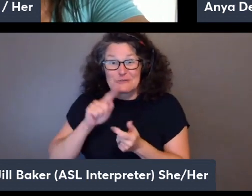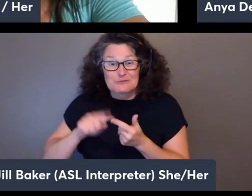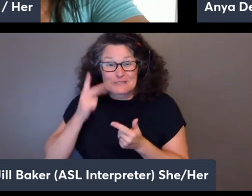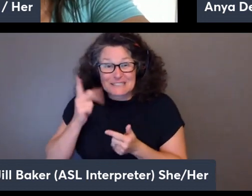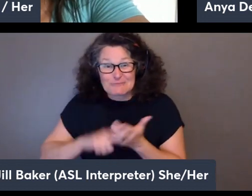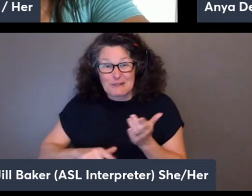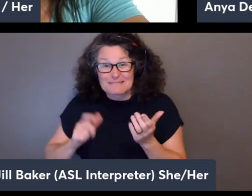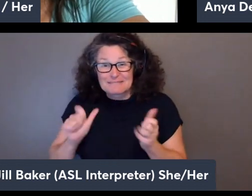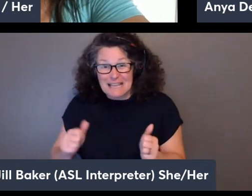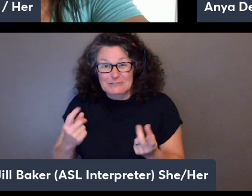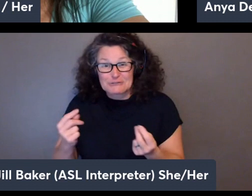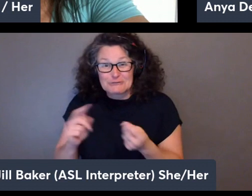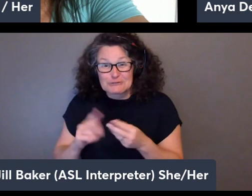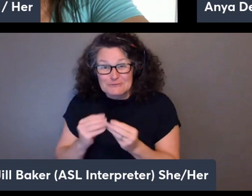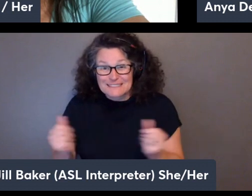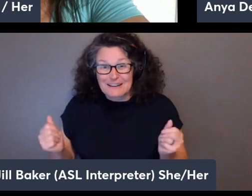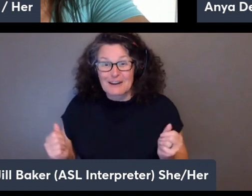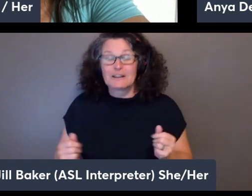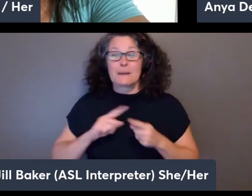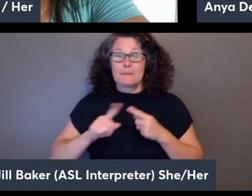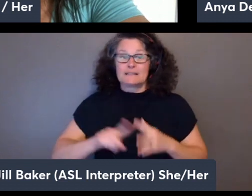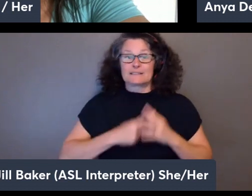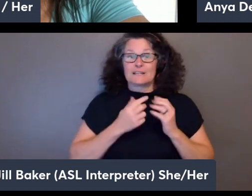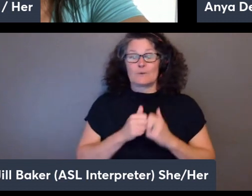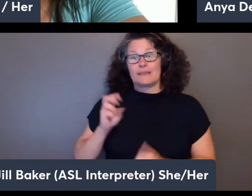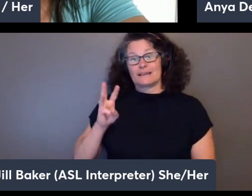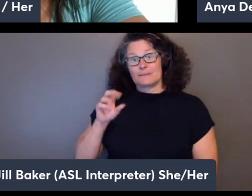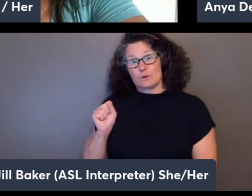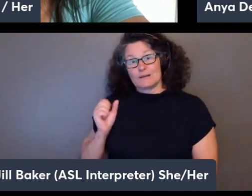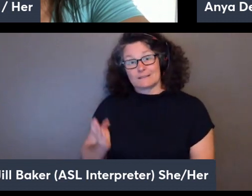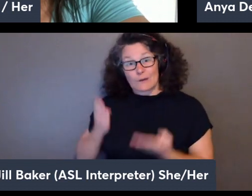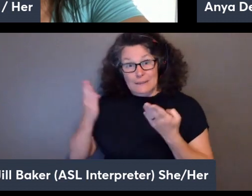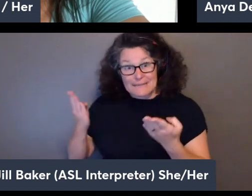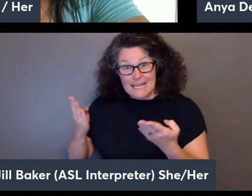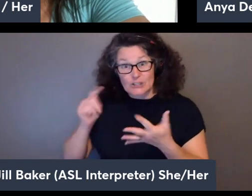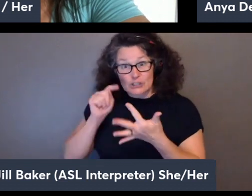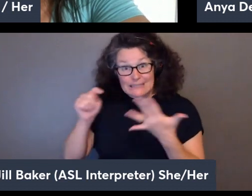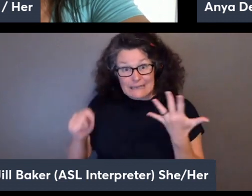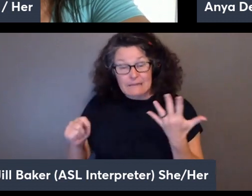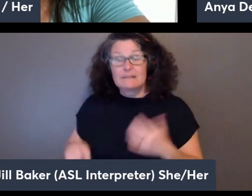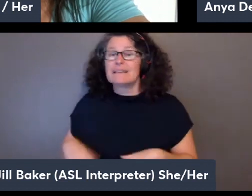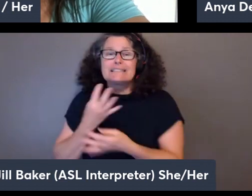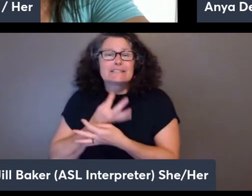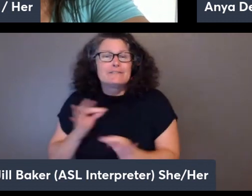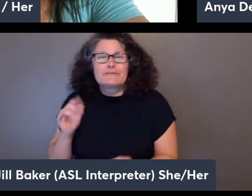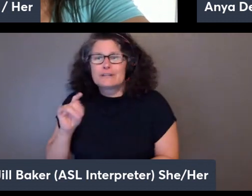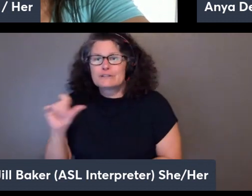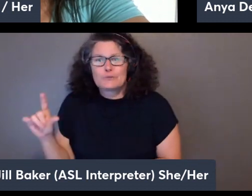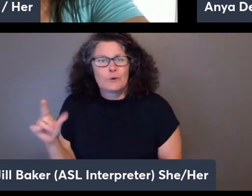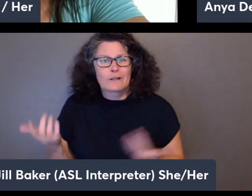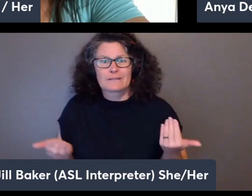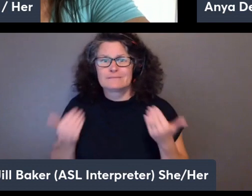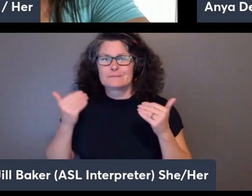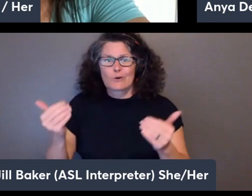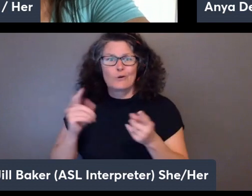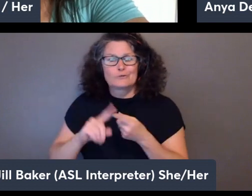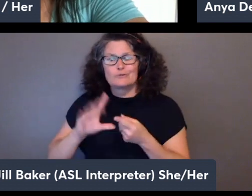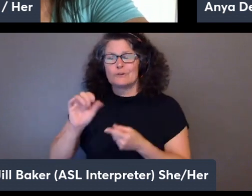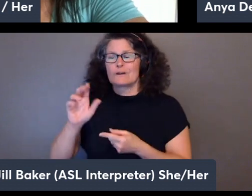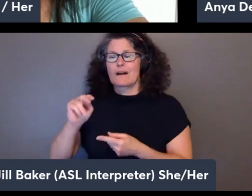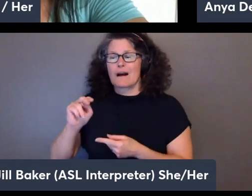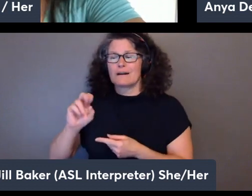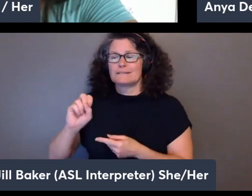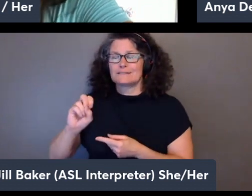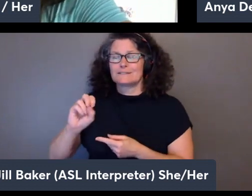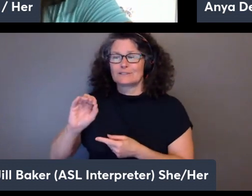with the AWS documentations, and then it's a free tool. Just go to the console or use